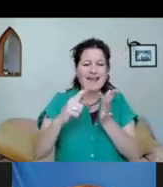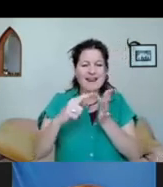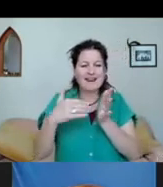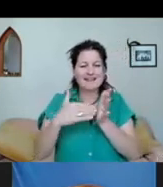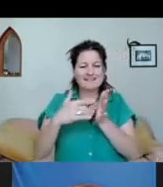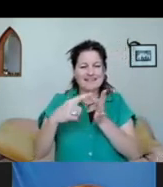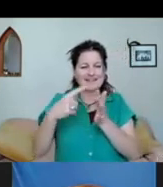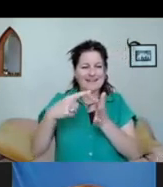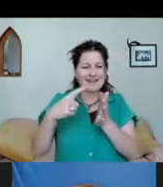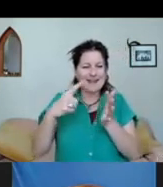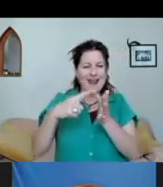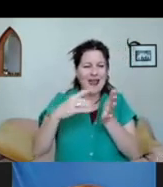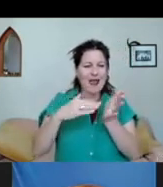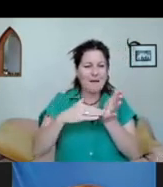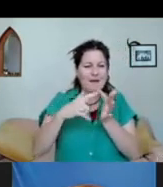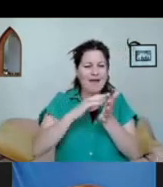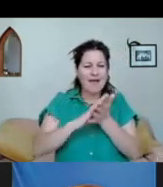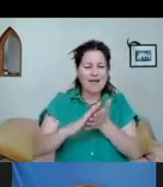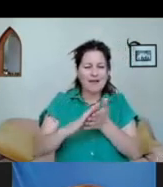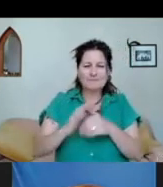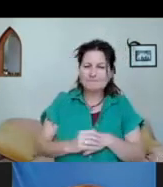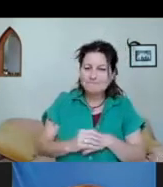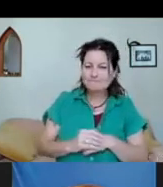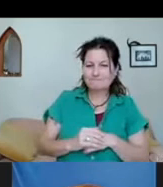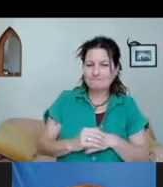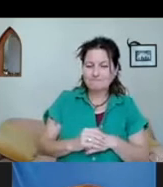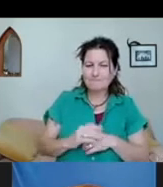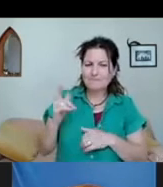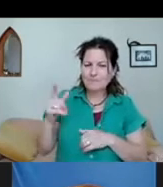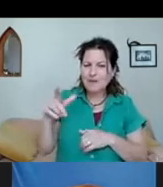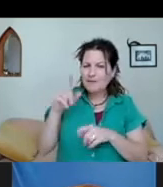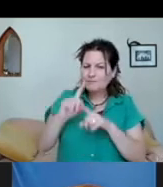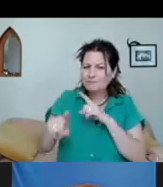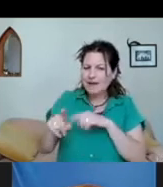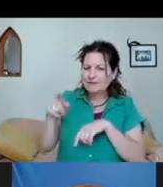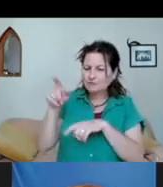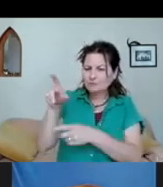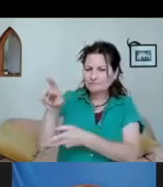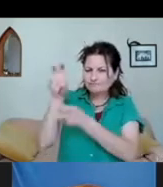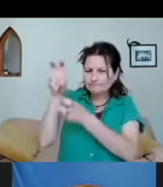I'm trying to pick up some questions as well from the chat that I've answered privately.